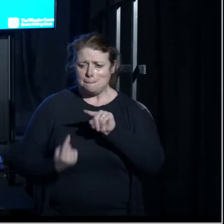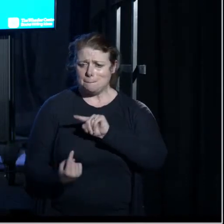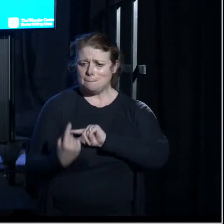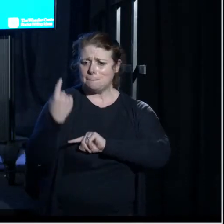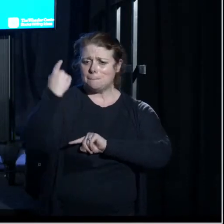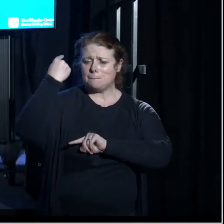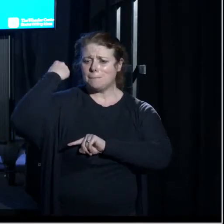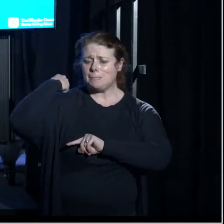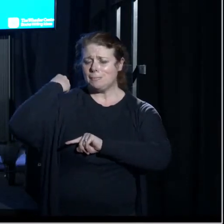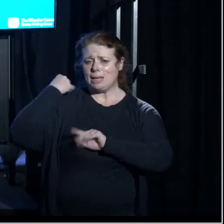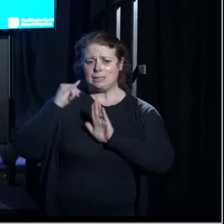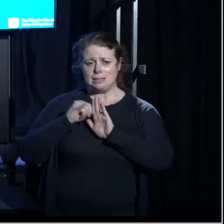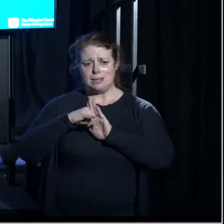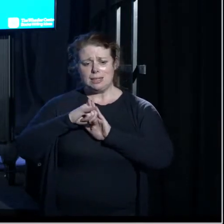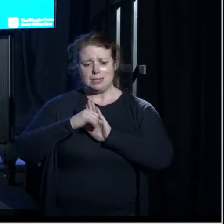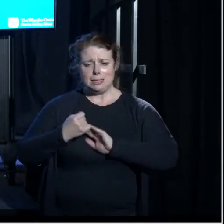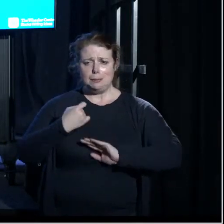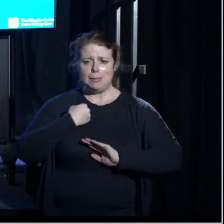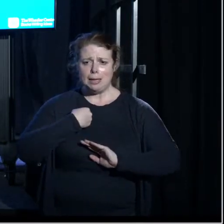am yet to be.